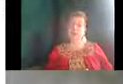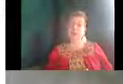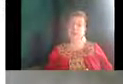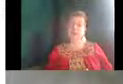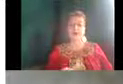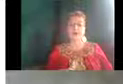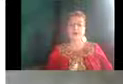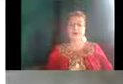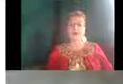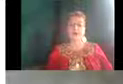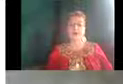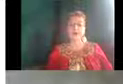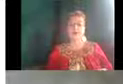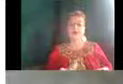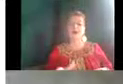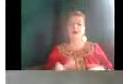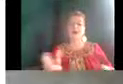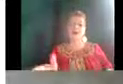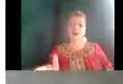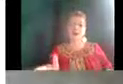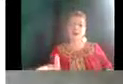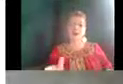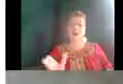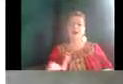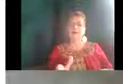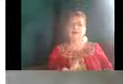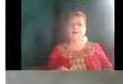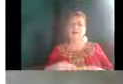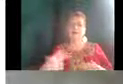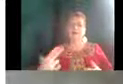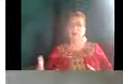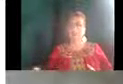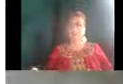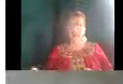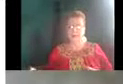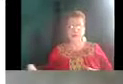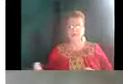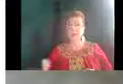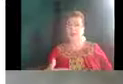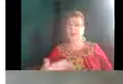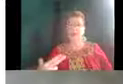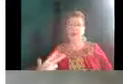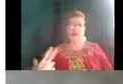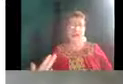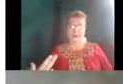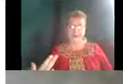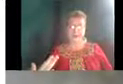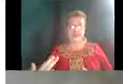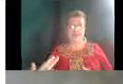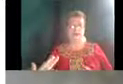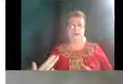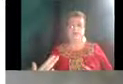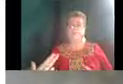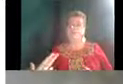i'm okay or no i'm not and you have a time limit of how long uh the watch will wait